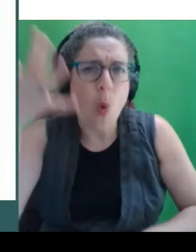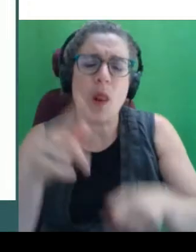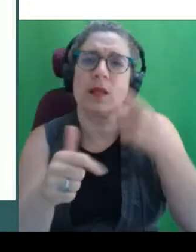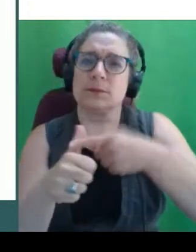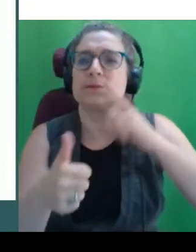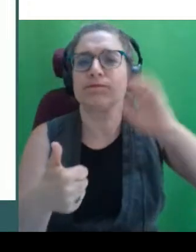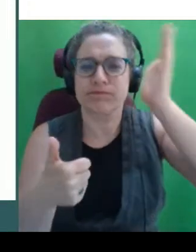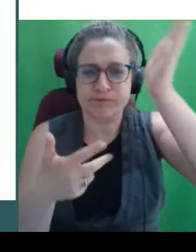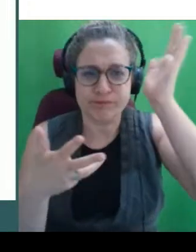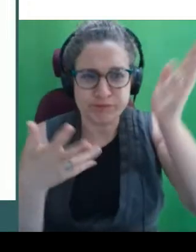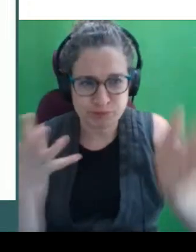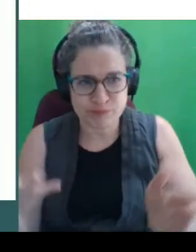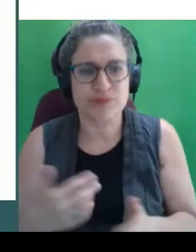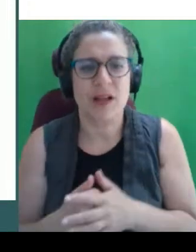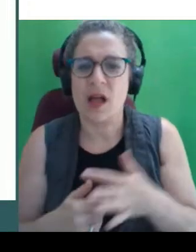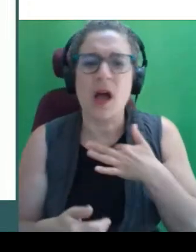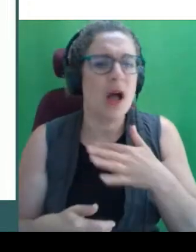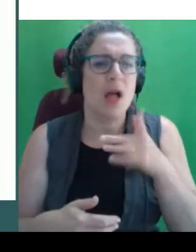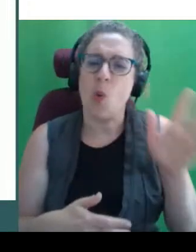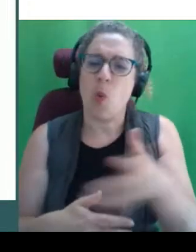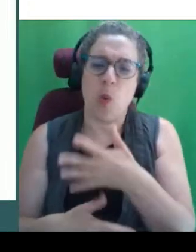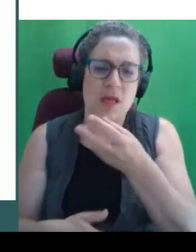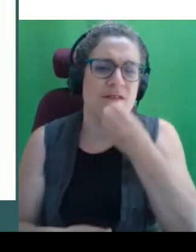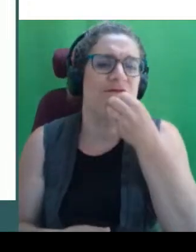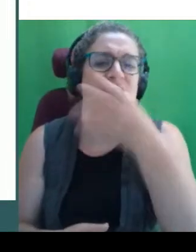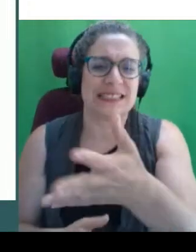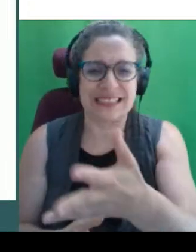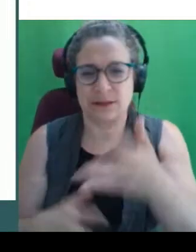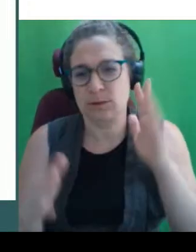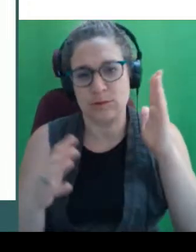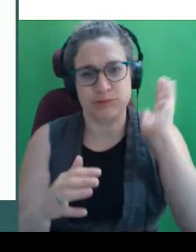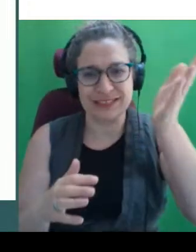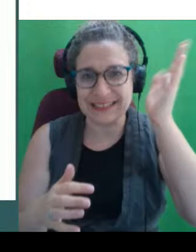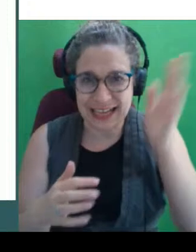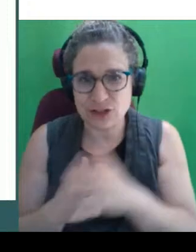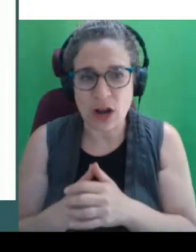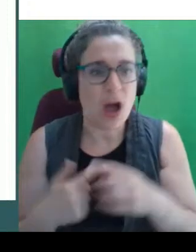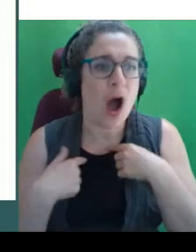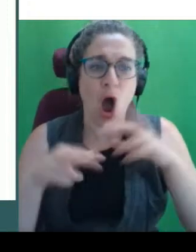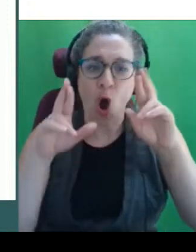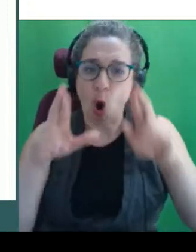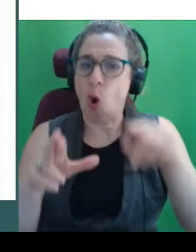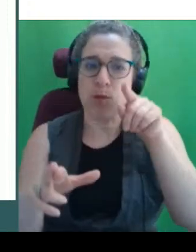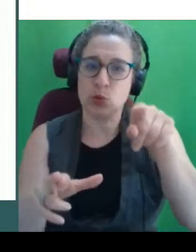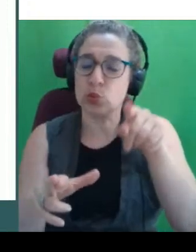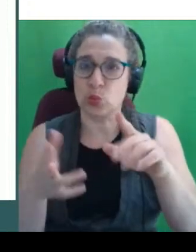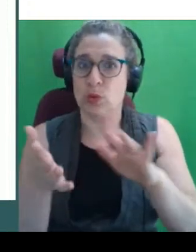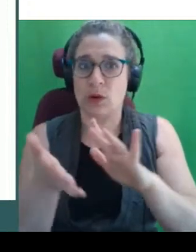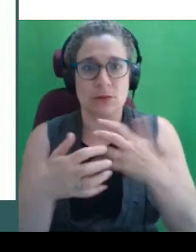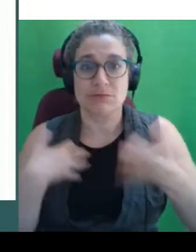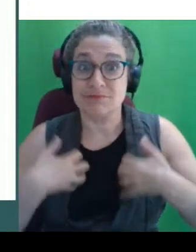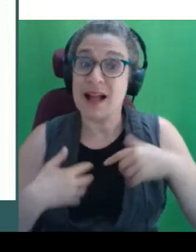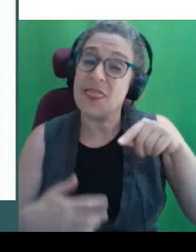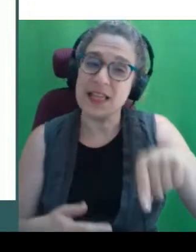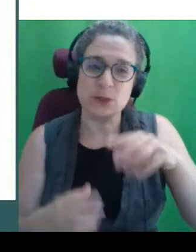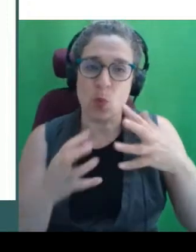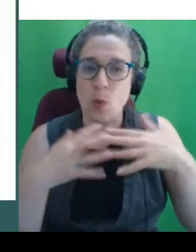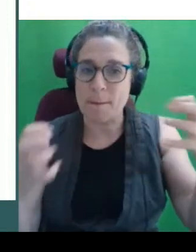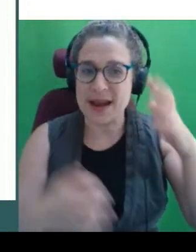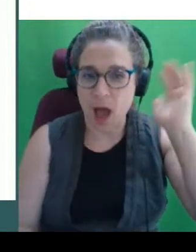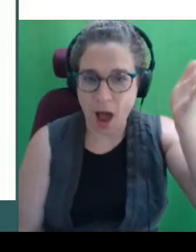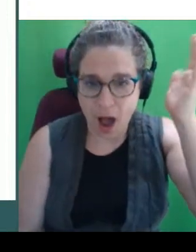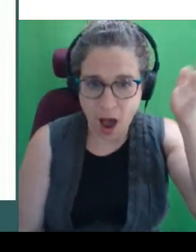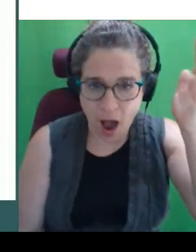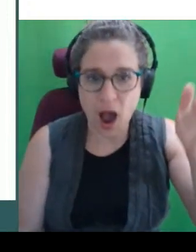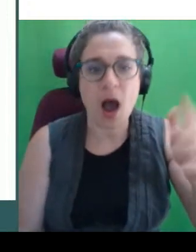Amina Warner for all very interesting presentations. I hope you found this webinar very interesting, and I may be interested in